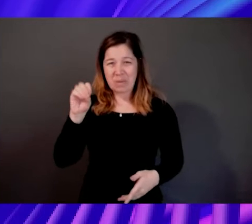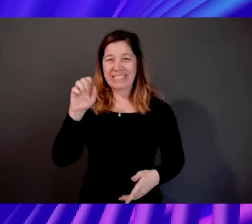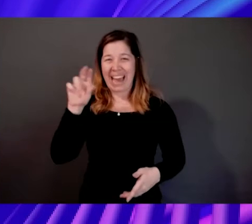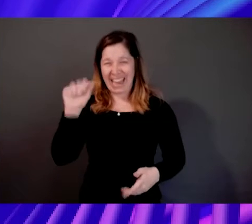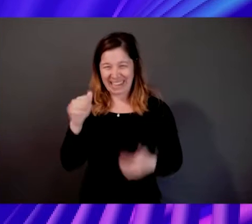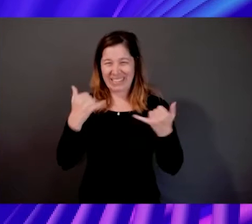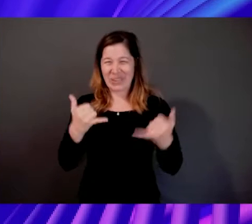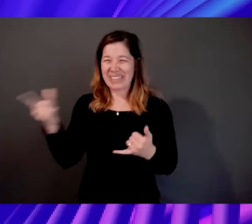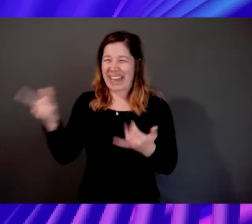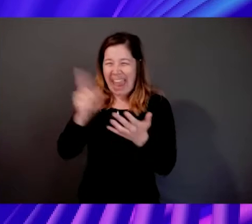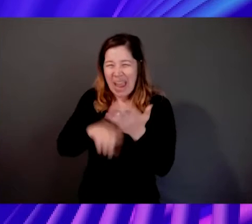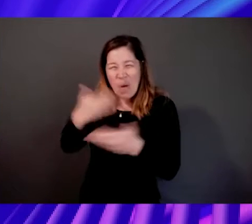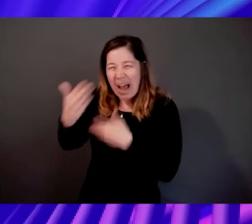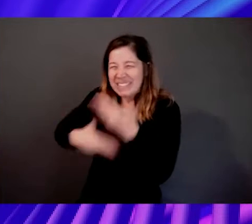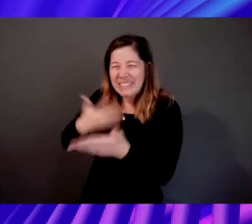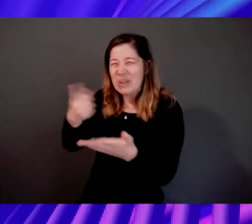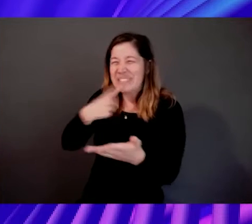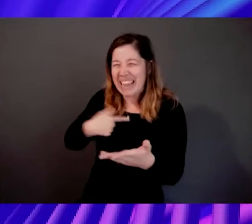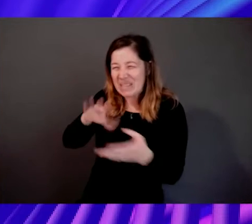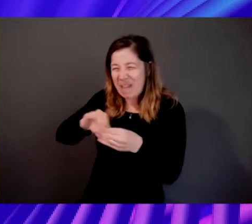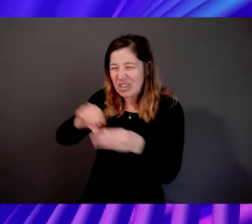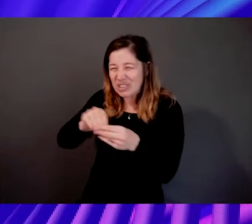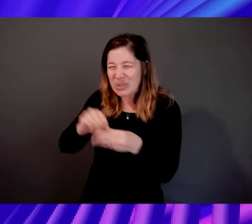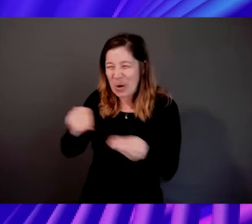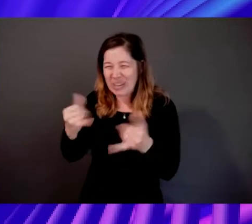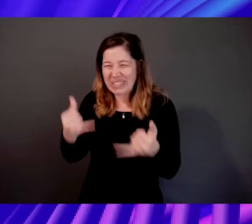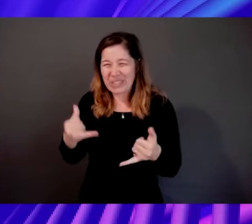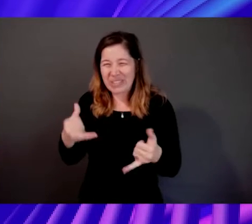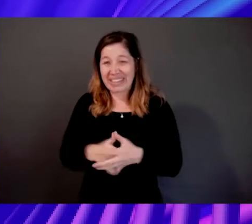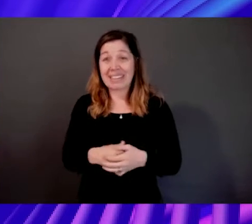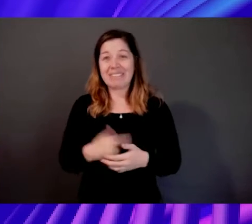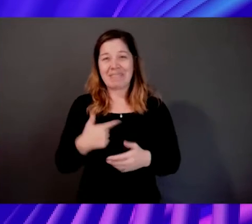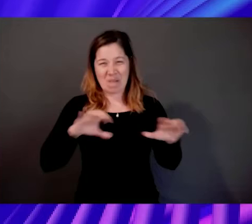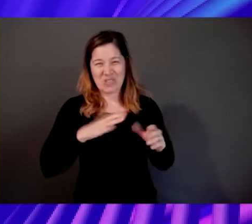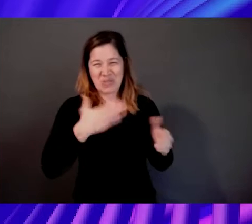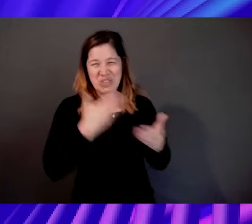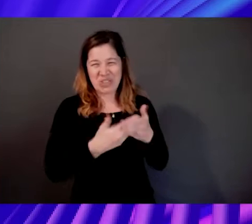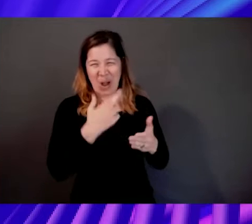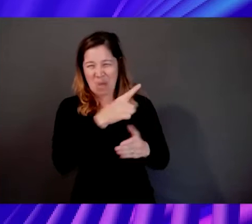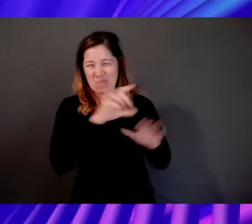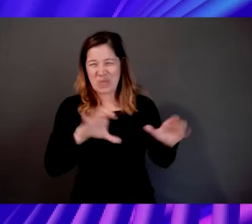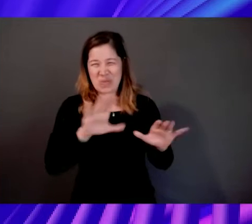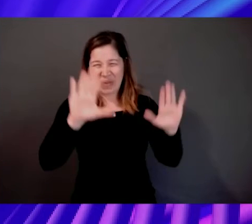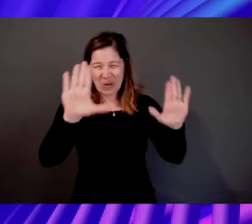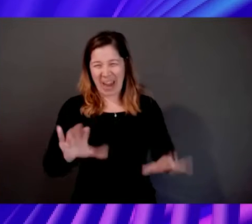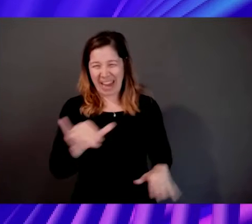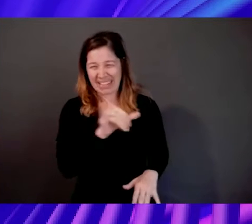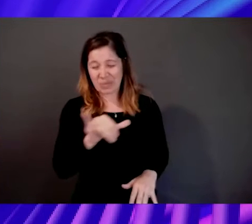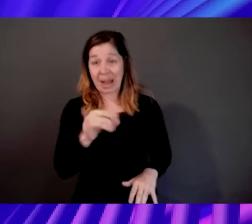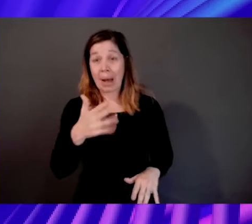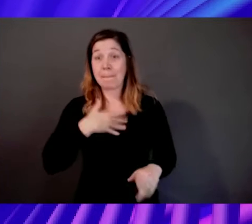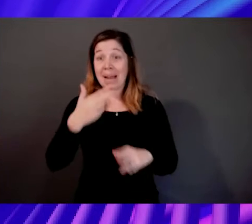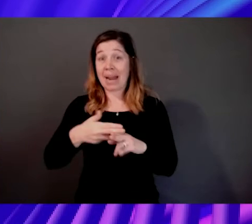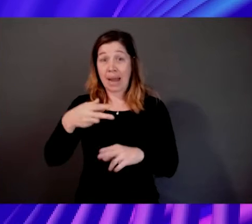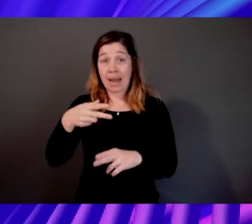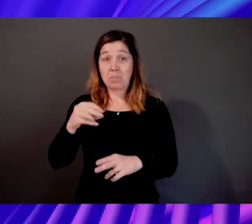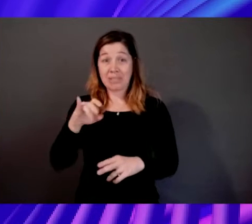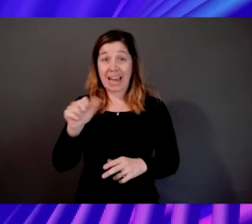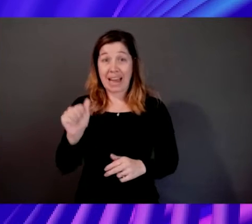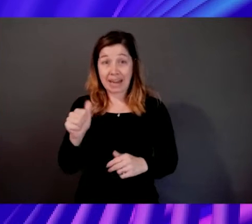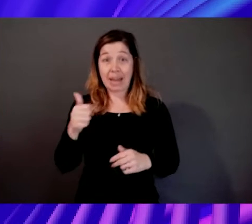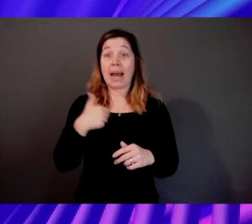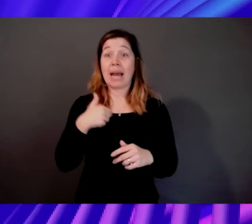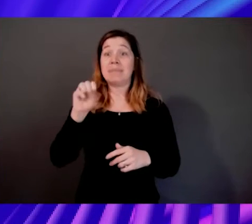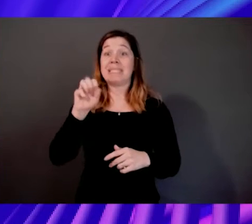what can you tell us about our story today? I'm doing good. Hope you guys are doing great as well. My name is Prasanna. I am a senior solution